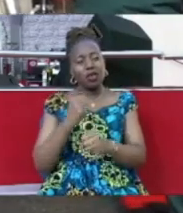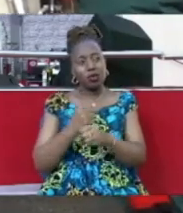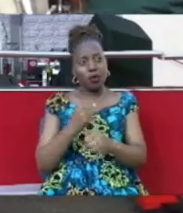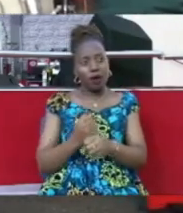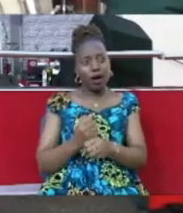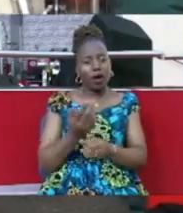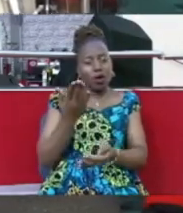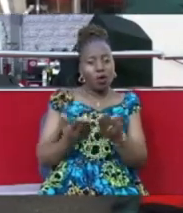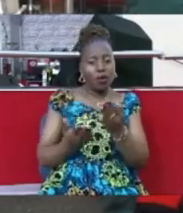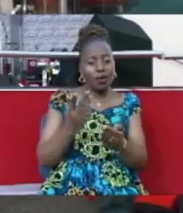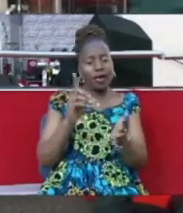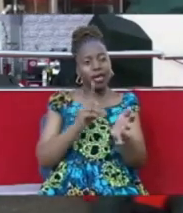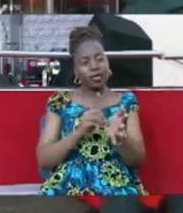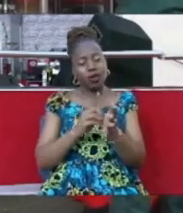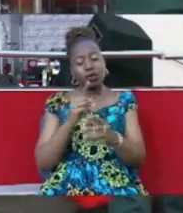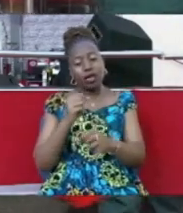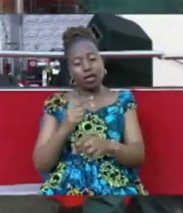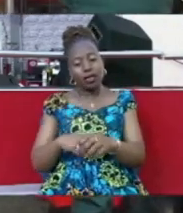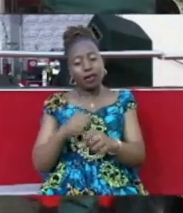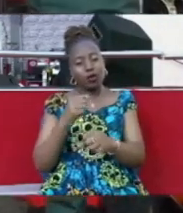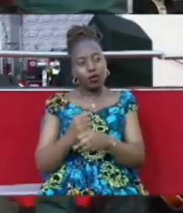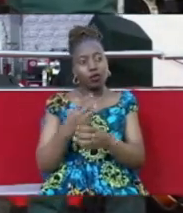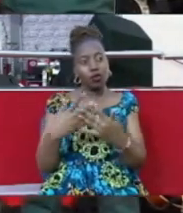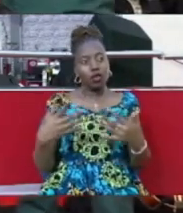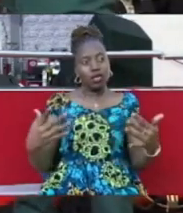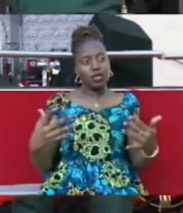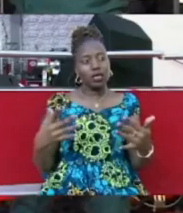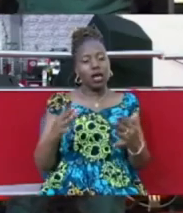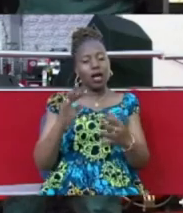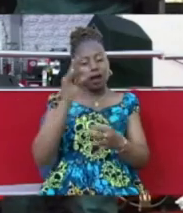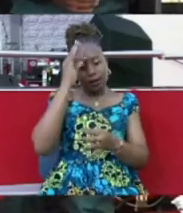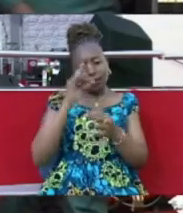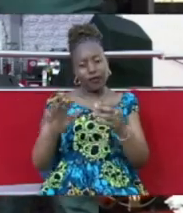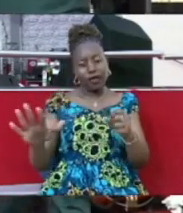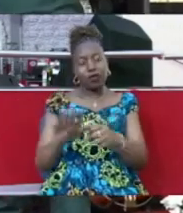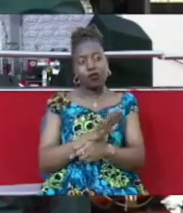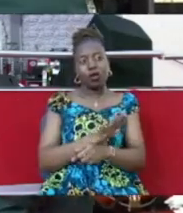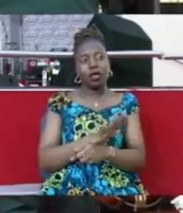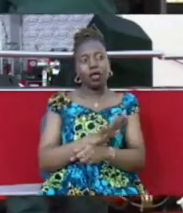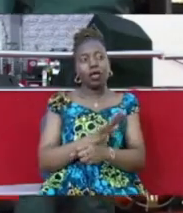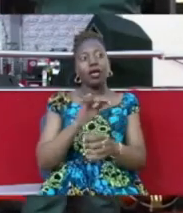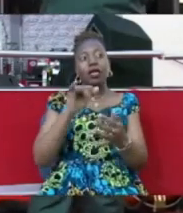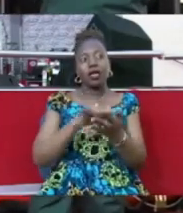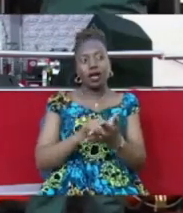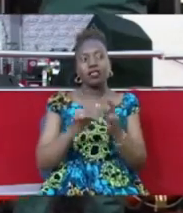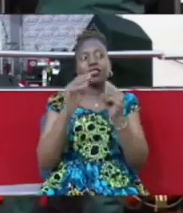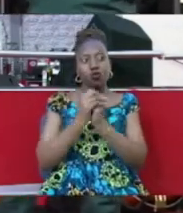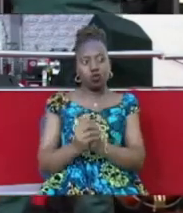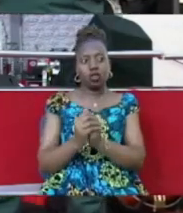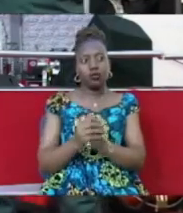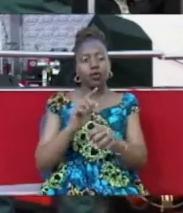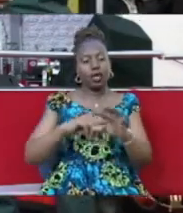worship. As you're teaching those children, that is a worship. As